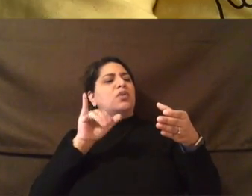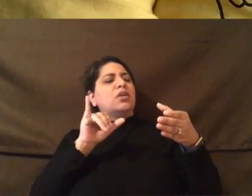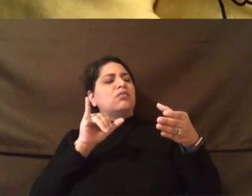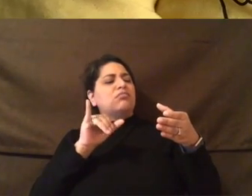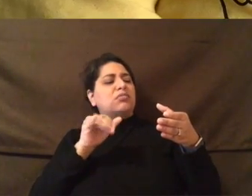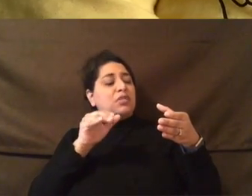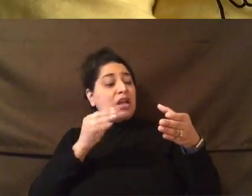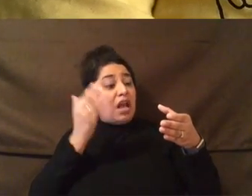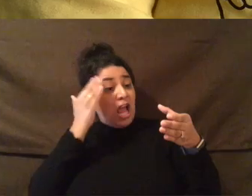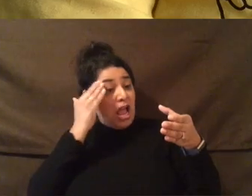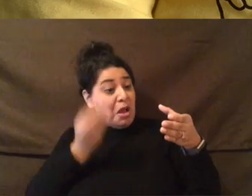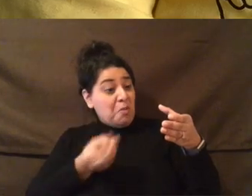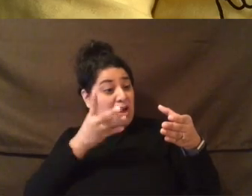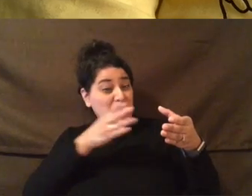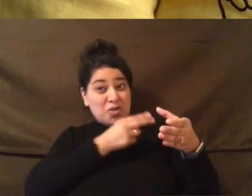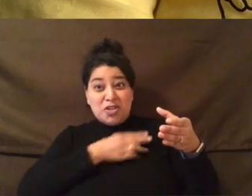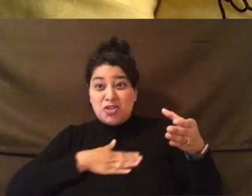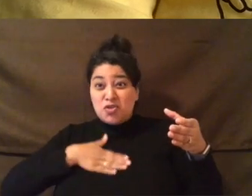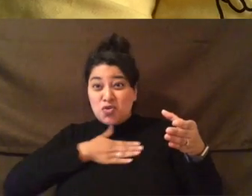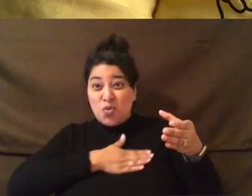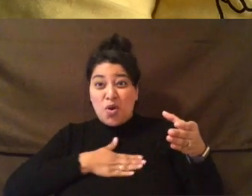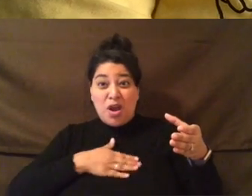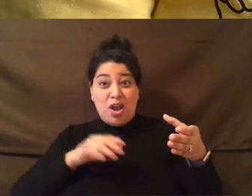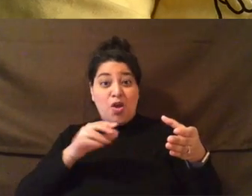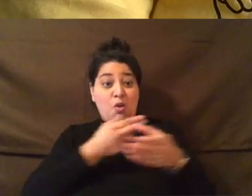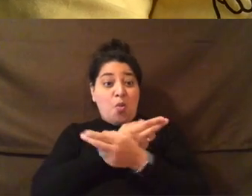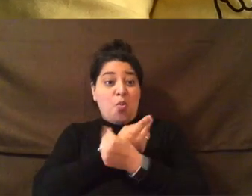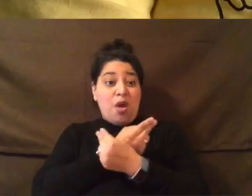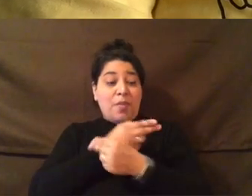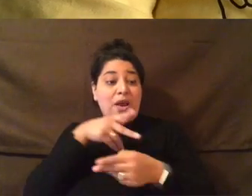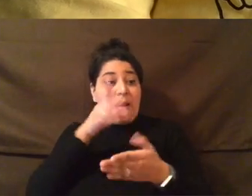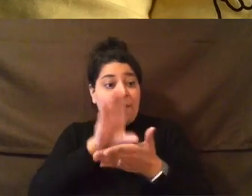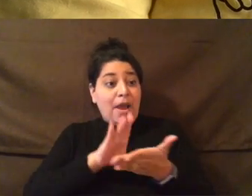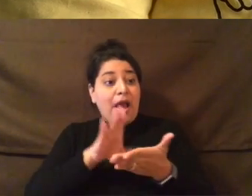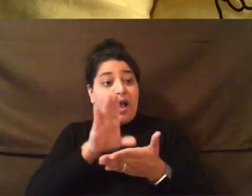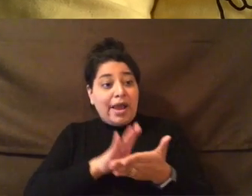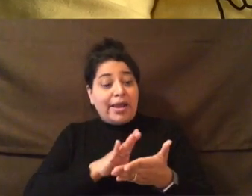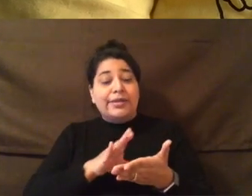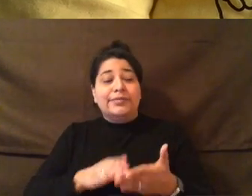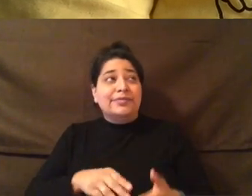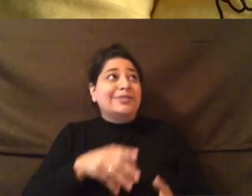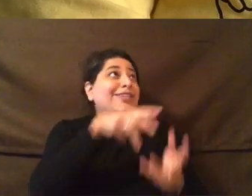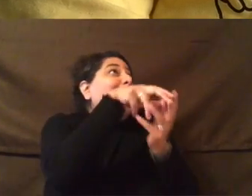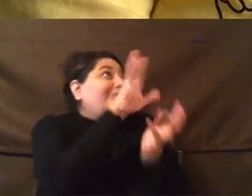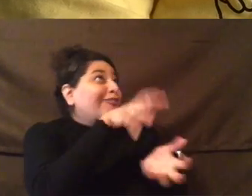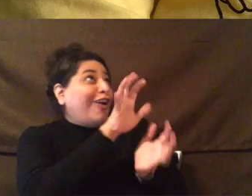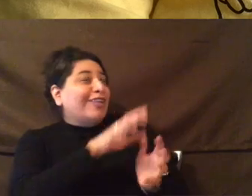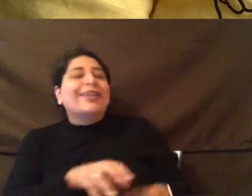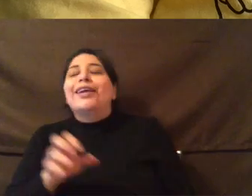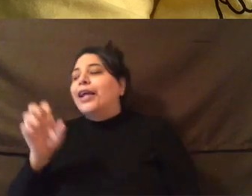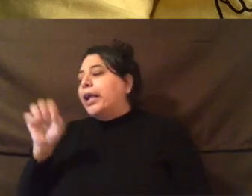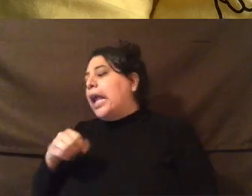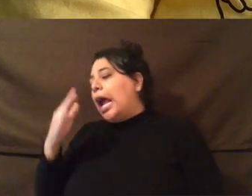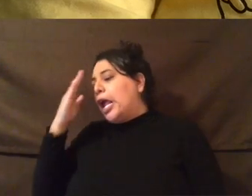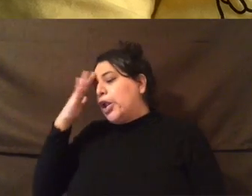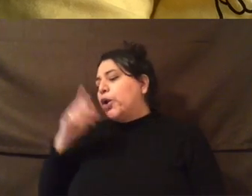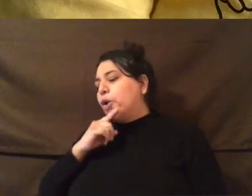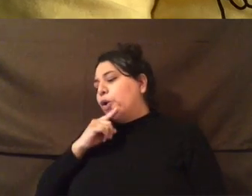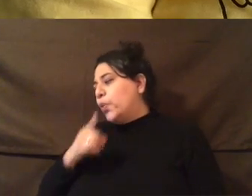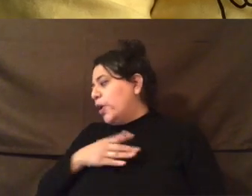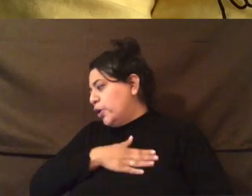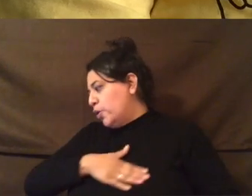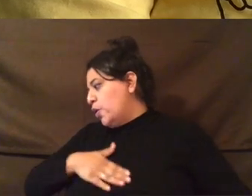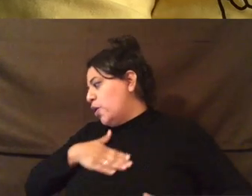the man, I know how much you enjoy rabbit pie." Lucy barked. Yes, I know. Rabbit pie is a true